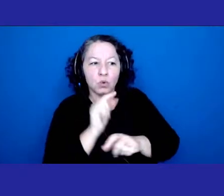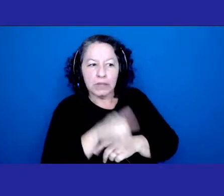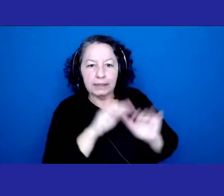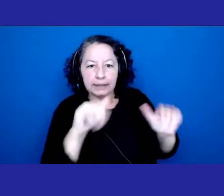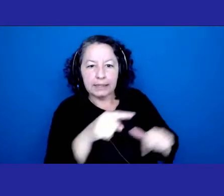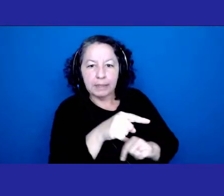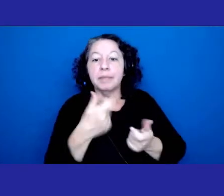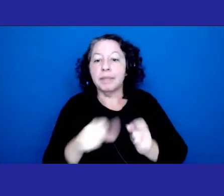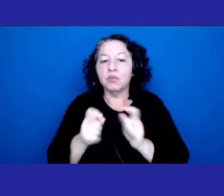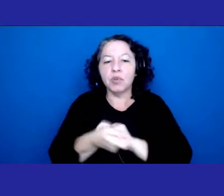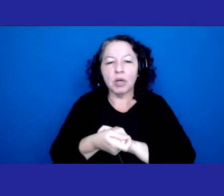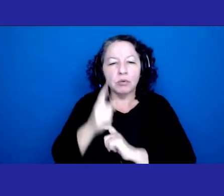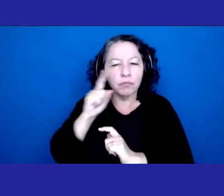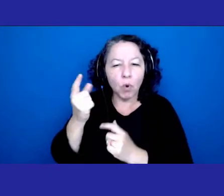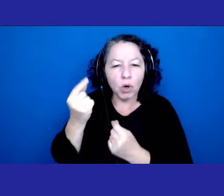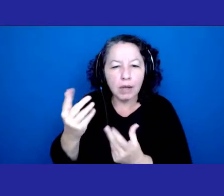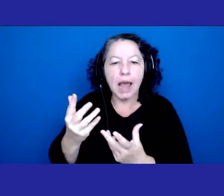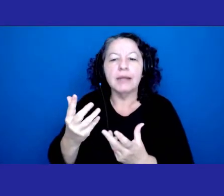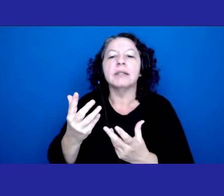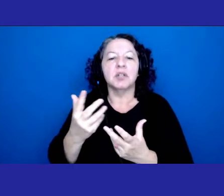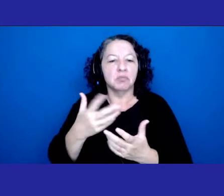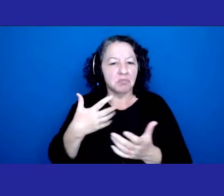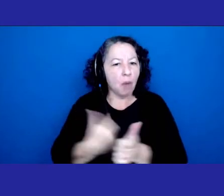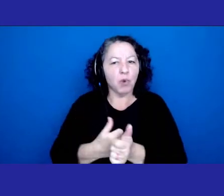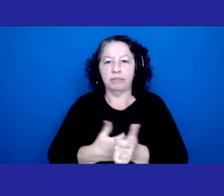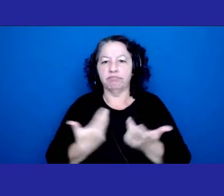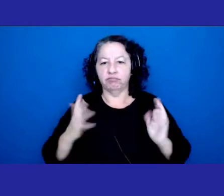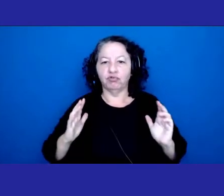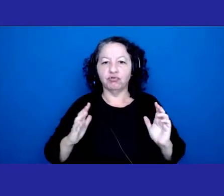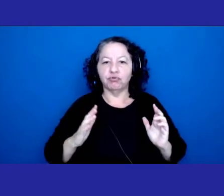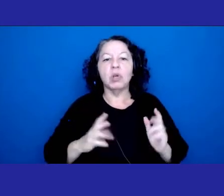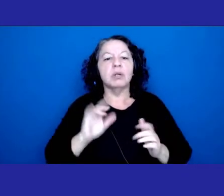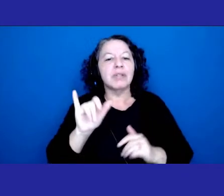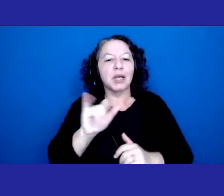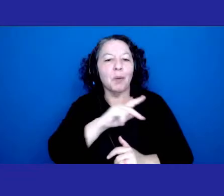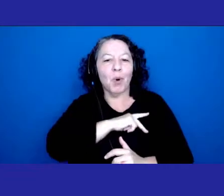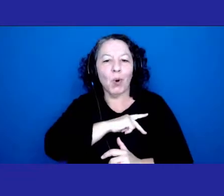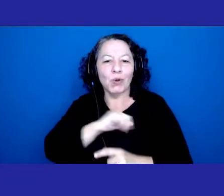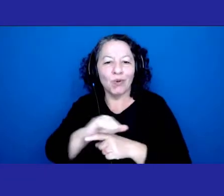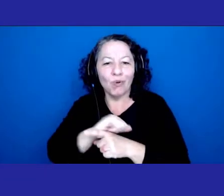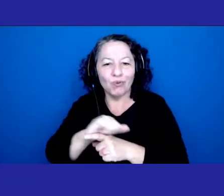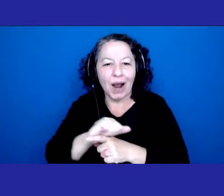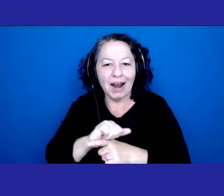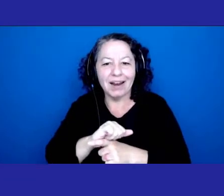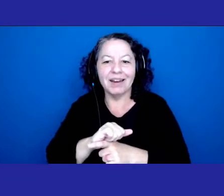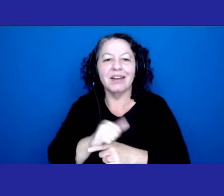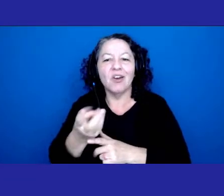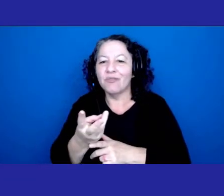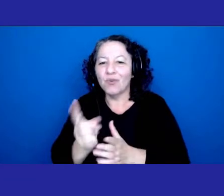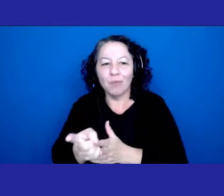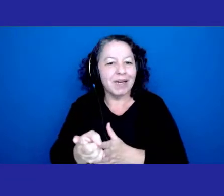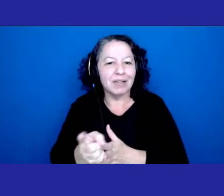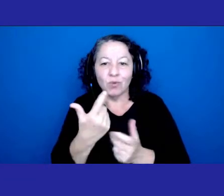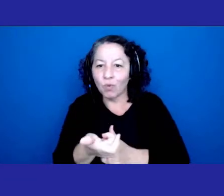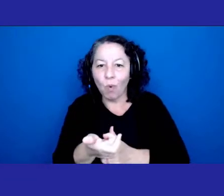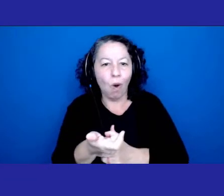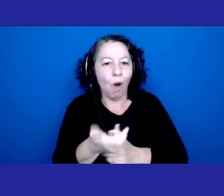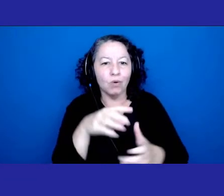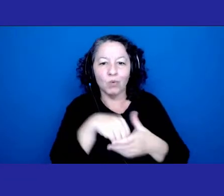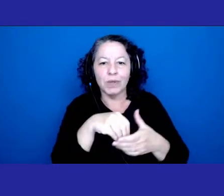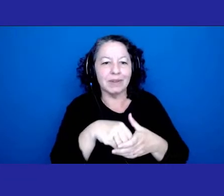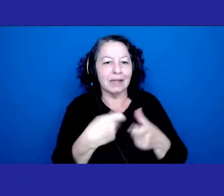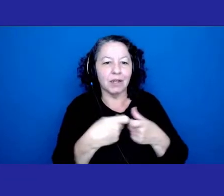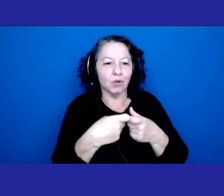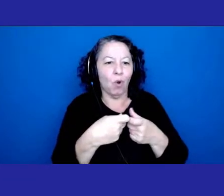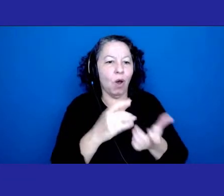related to that with each upgrade. So this is like a personalized training that takes a few minutes that you can watch all within the electronic medical record. So